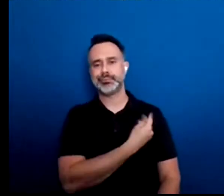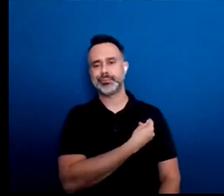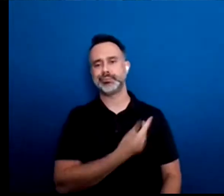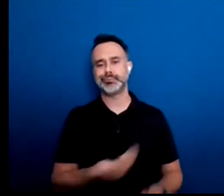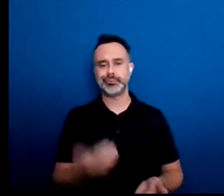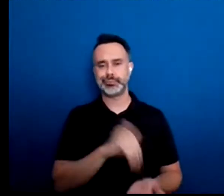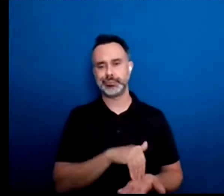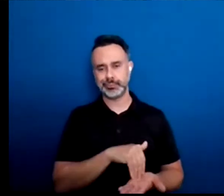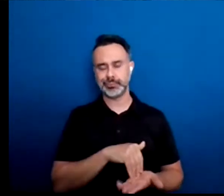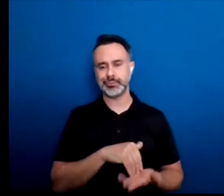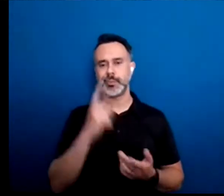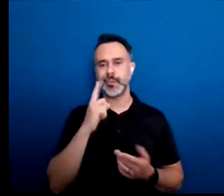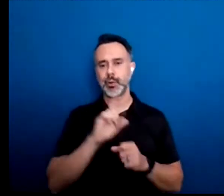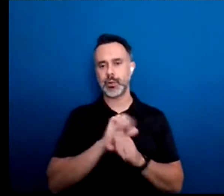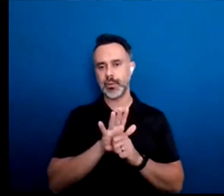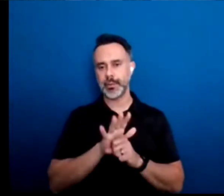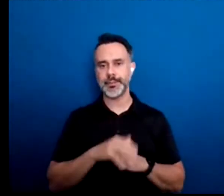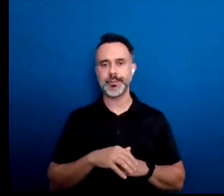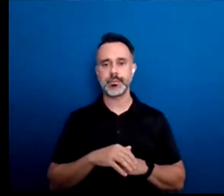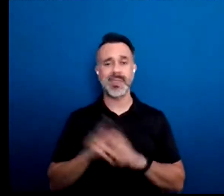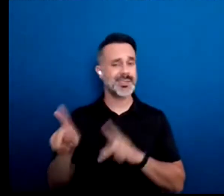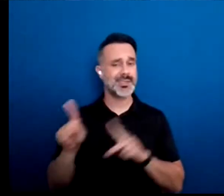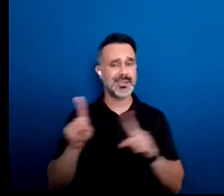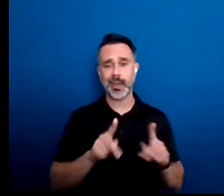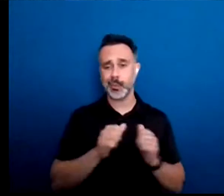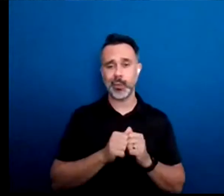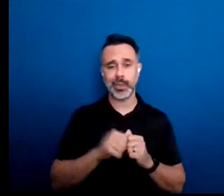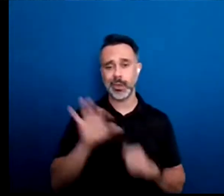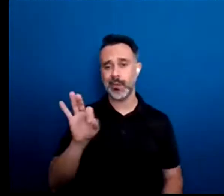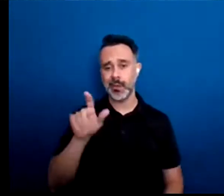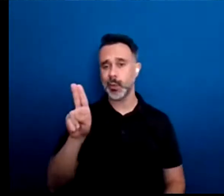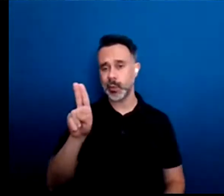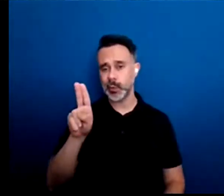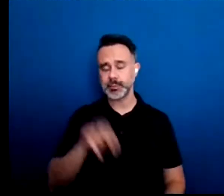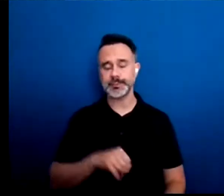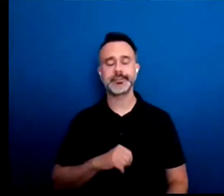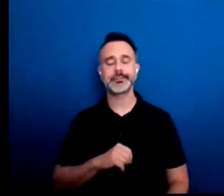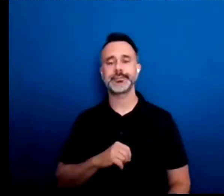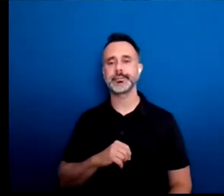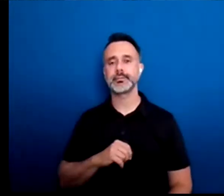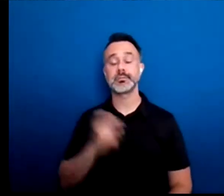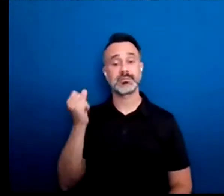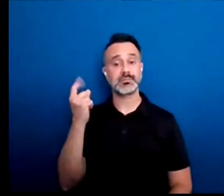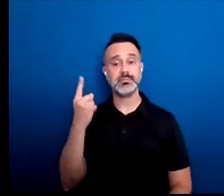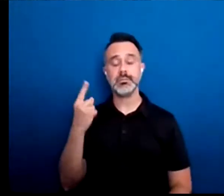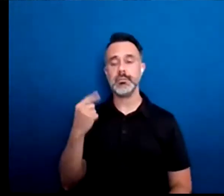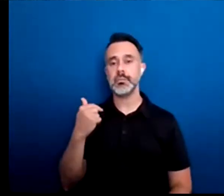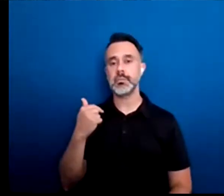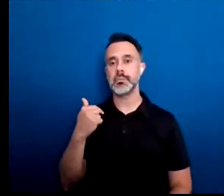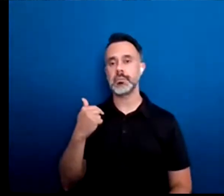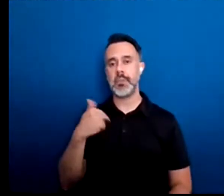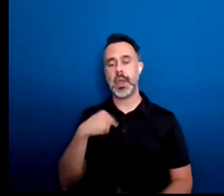not unlike what we talk about with flu. But I am honestly not anticipating that